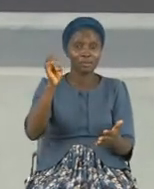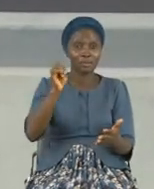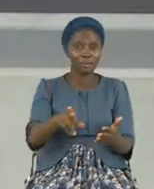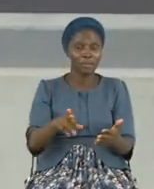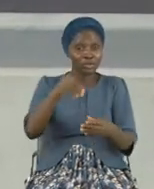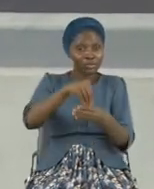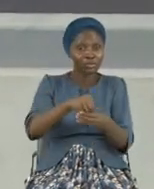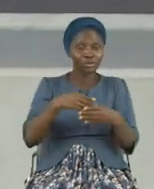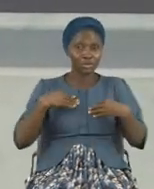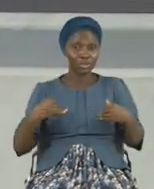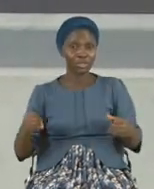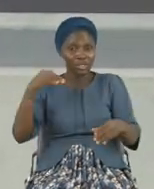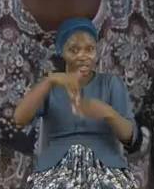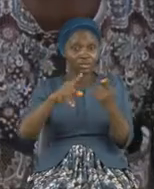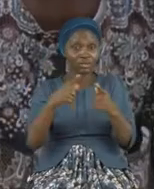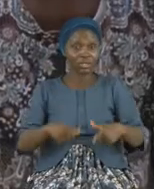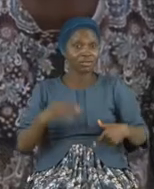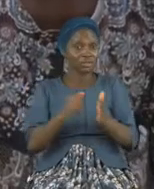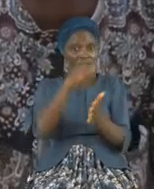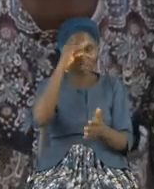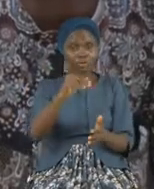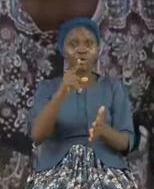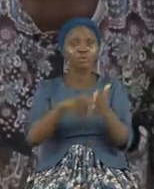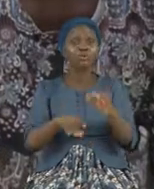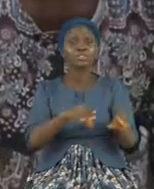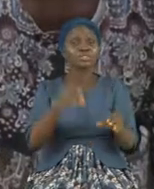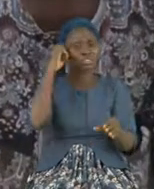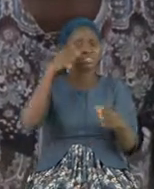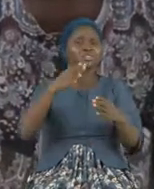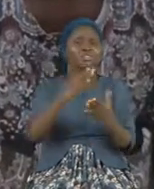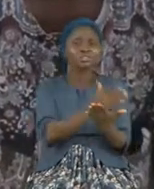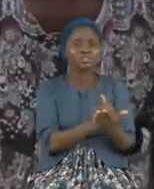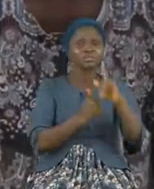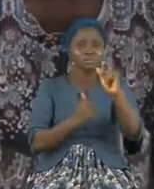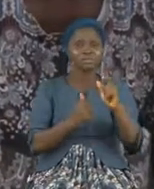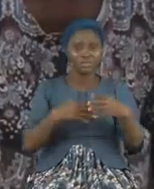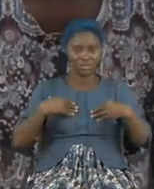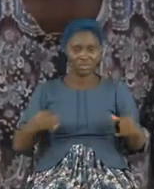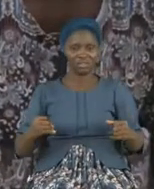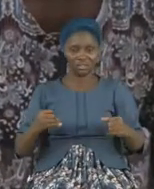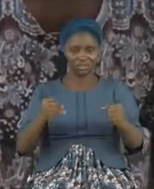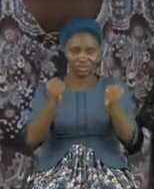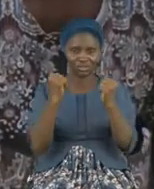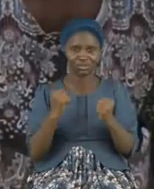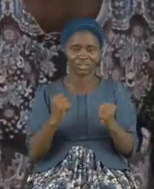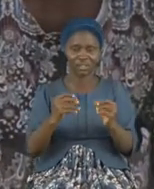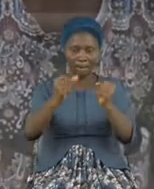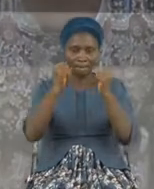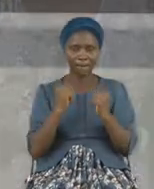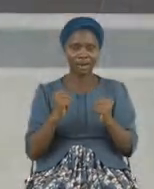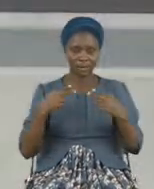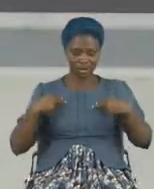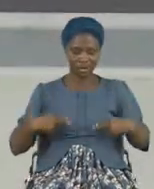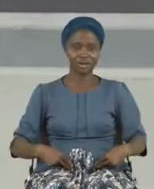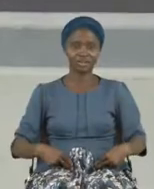that man. What did he reap? Healing, health, strength, power, agility,